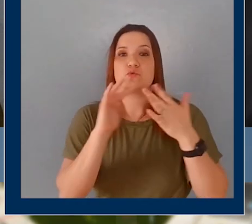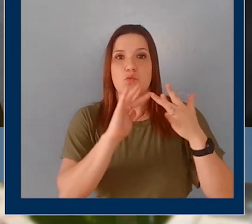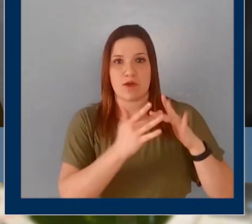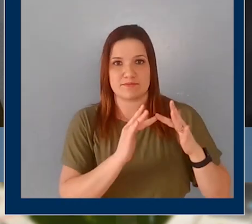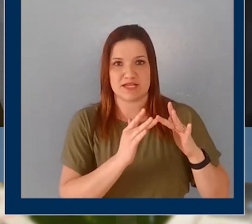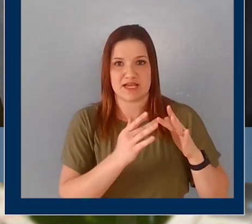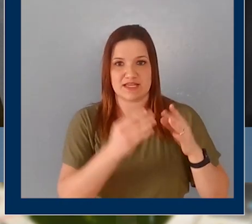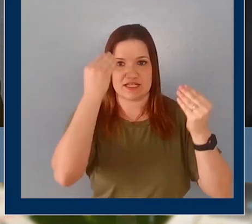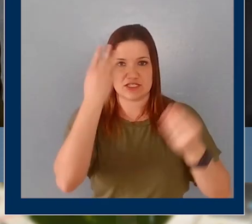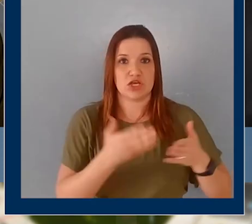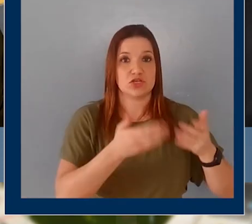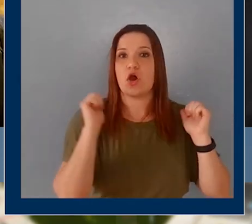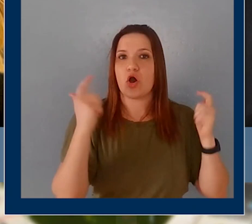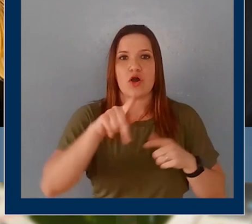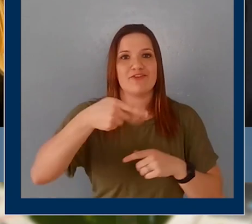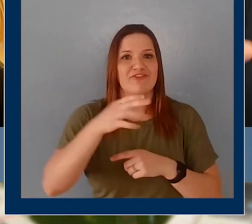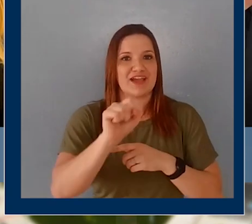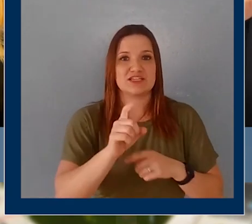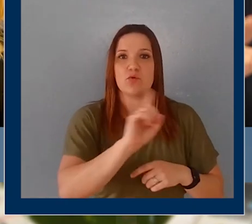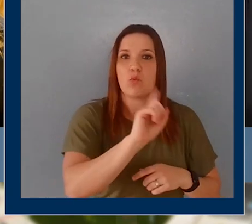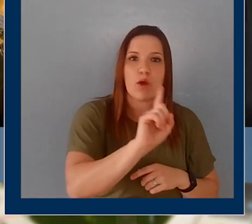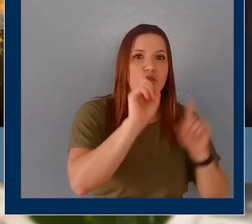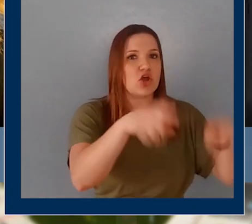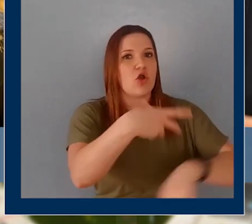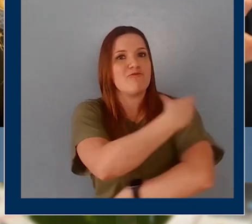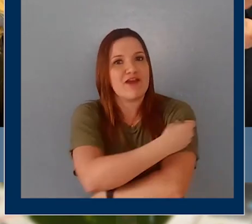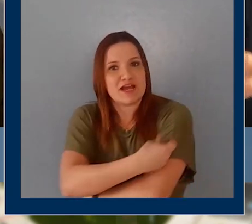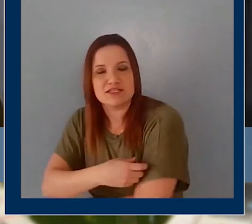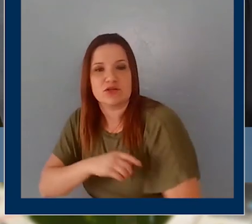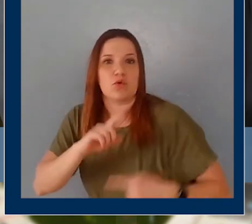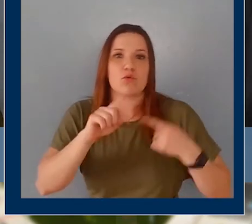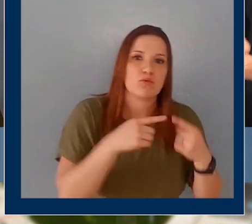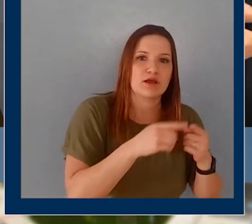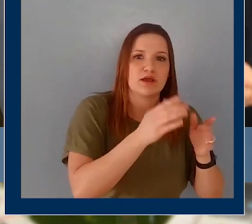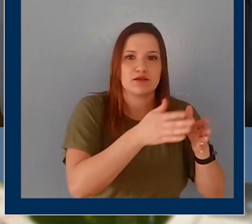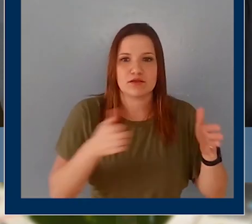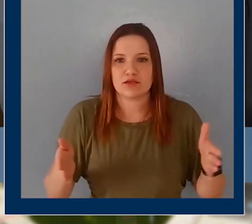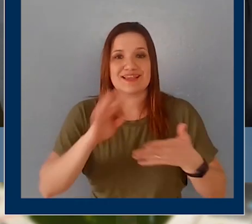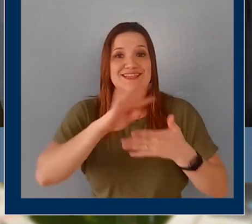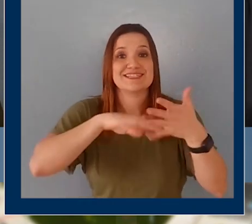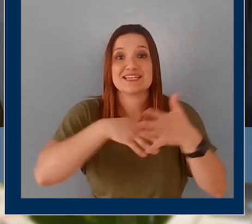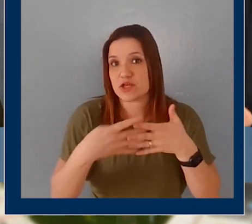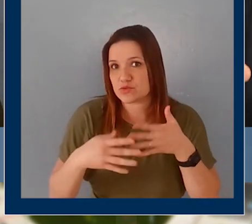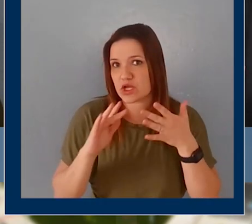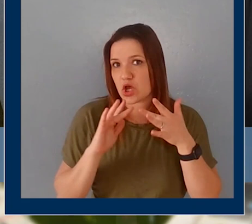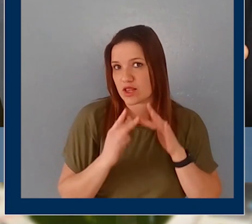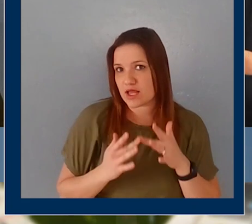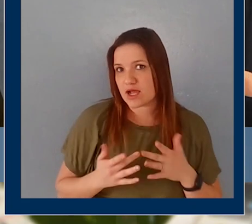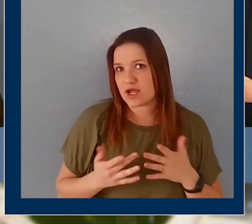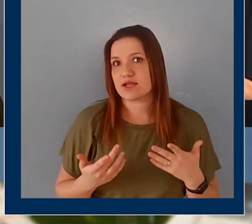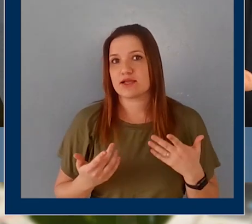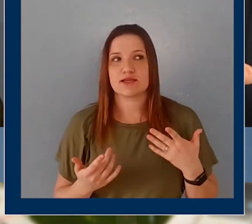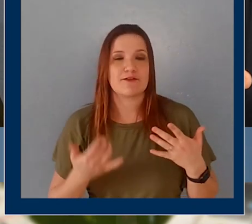covid-19.tulare.gov/COVID-19-vaccine. That is the county's new website that lays out all of the phases and where you can get vaccinated.